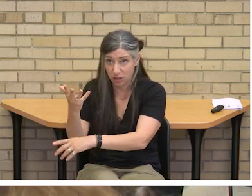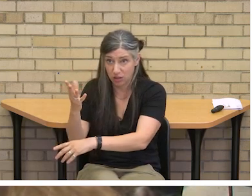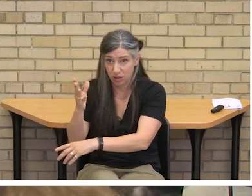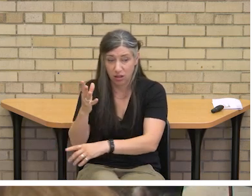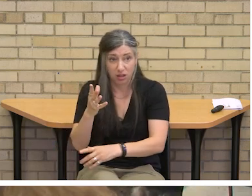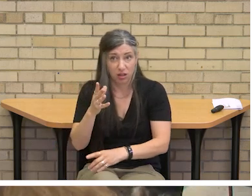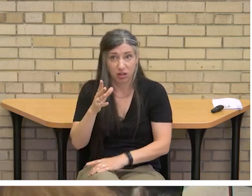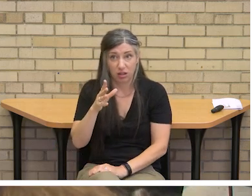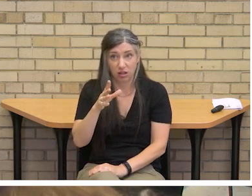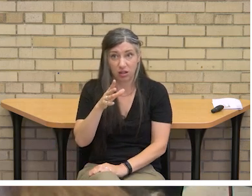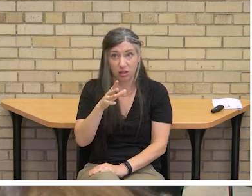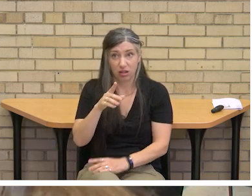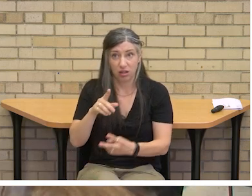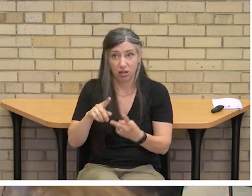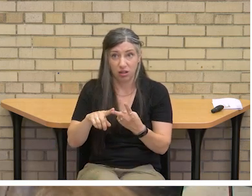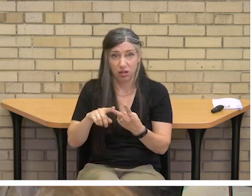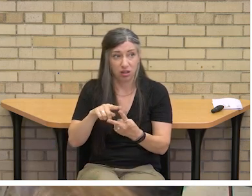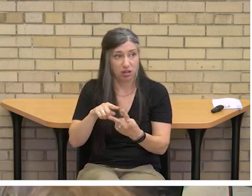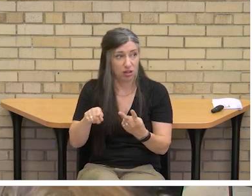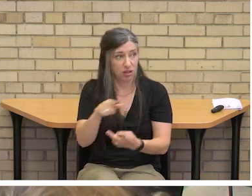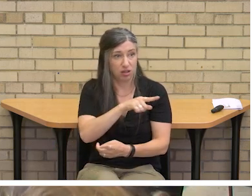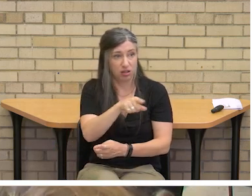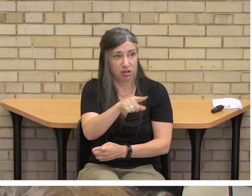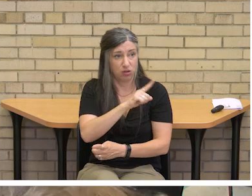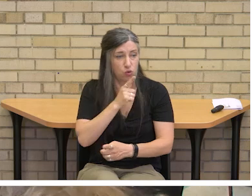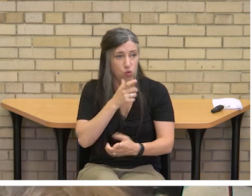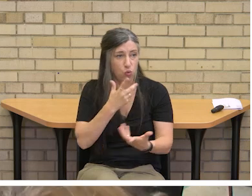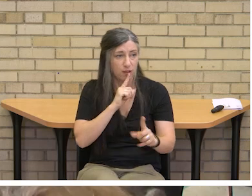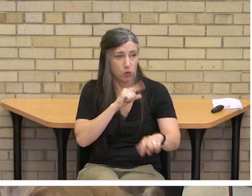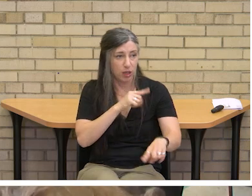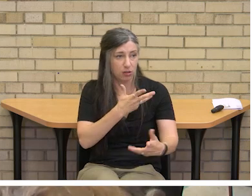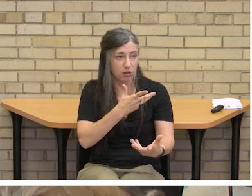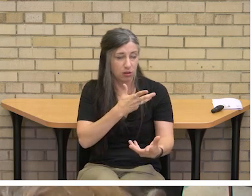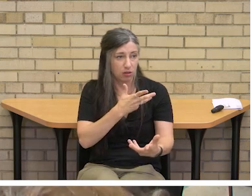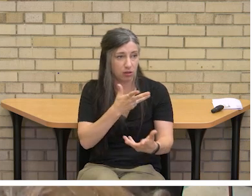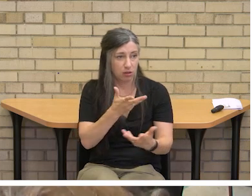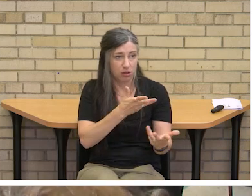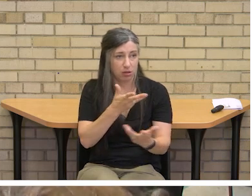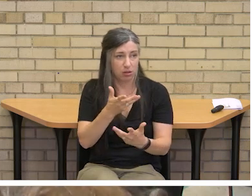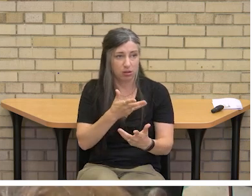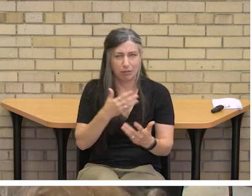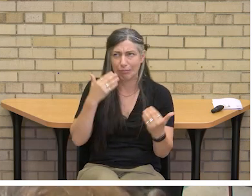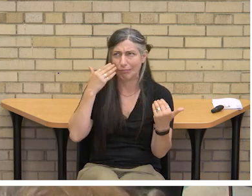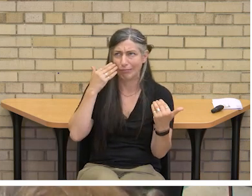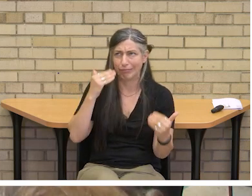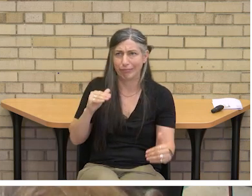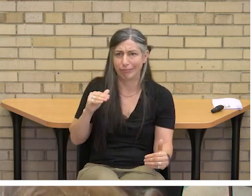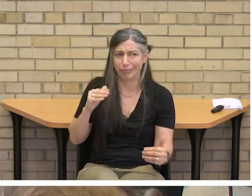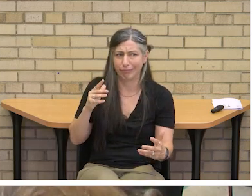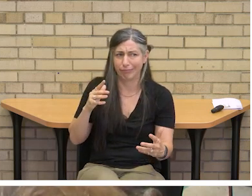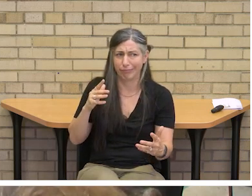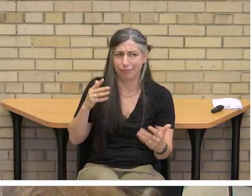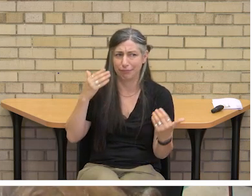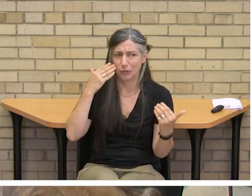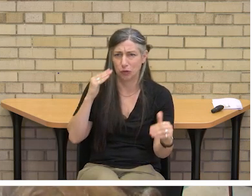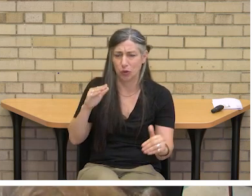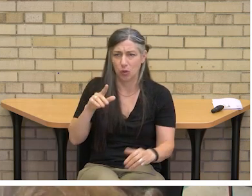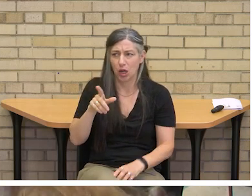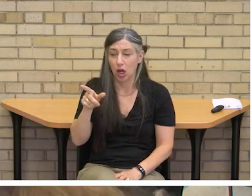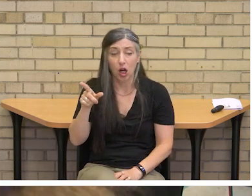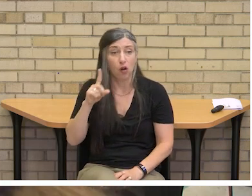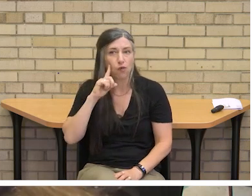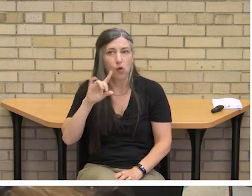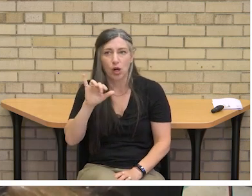So designated truck route, I don't know if you want to take that or Zach but. I'm not sure what I don't know. Are you saying